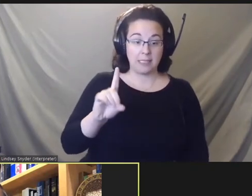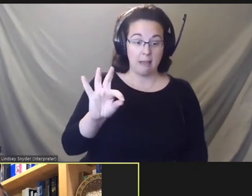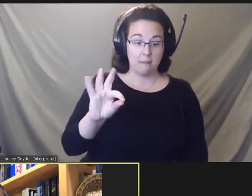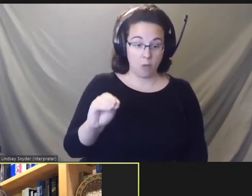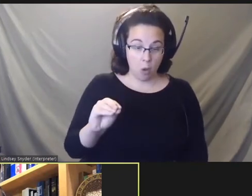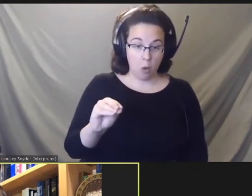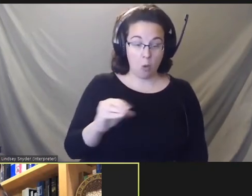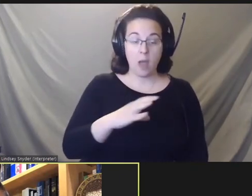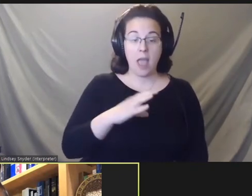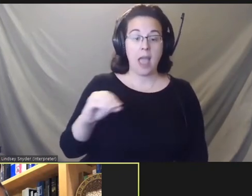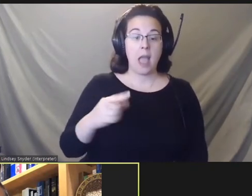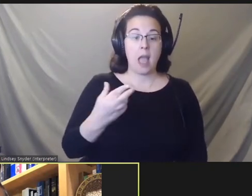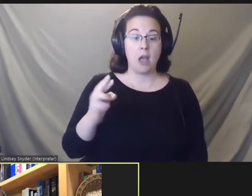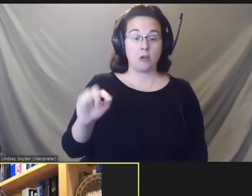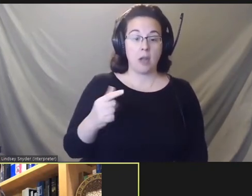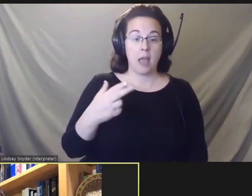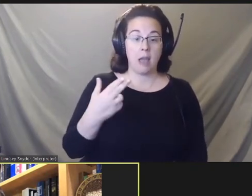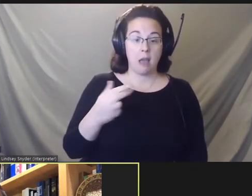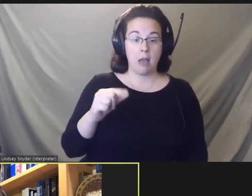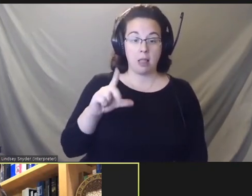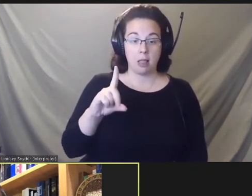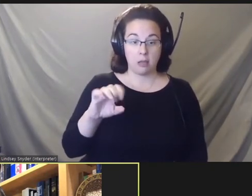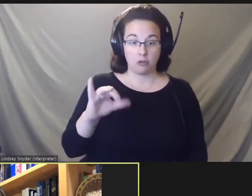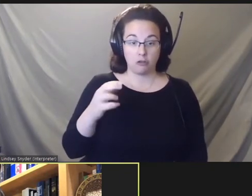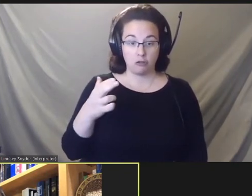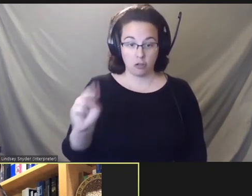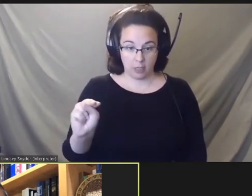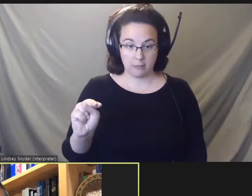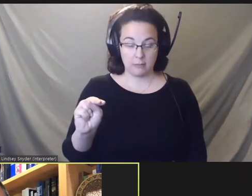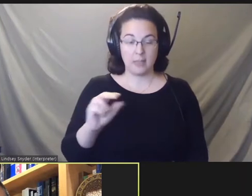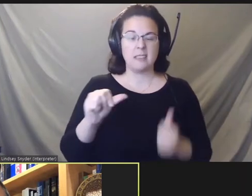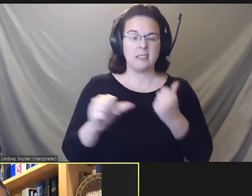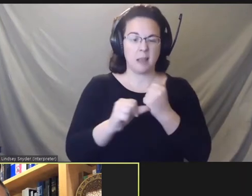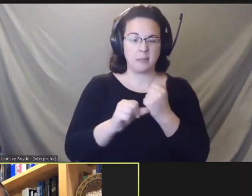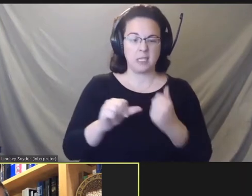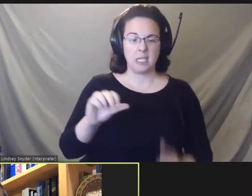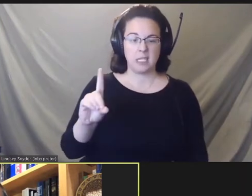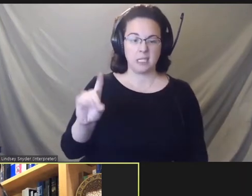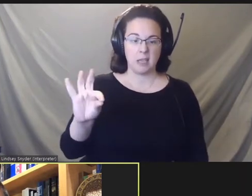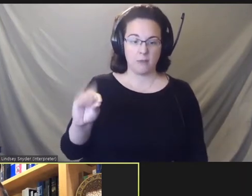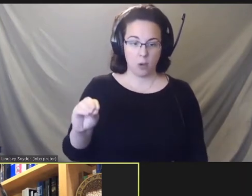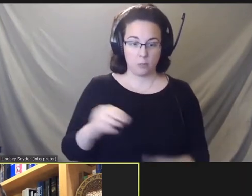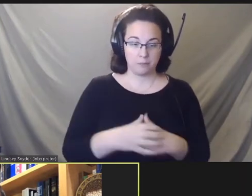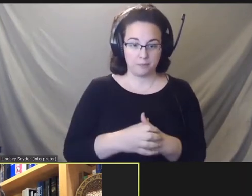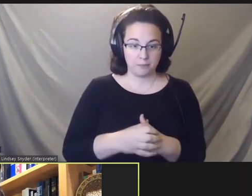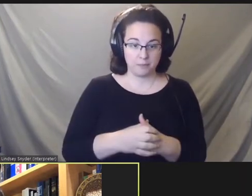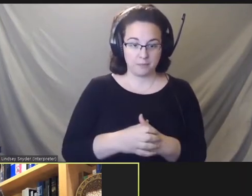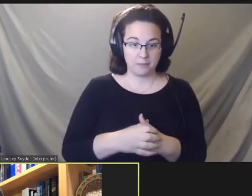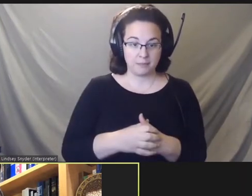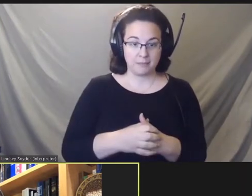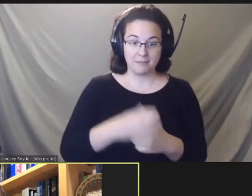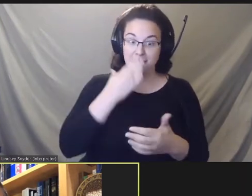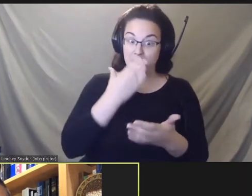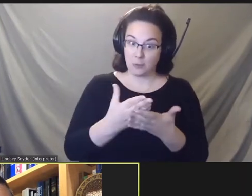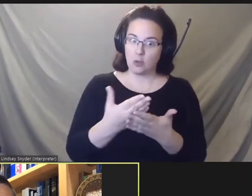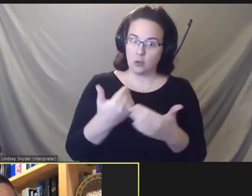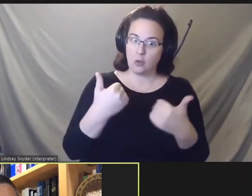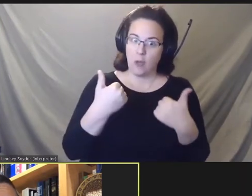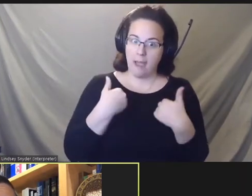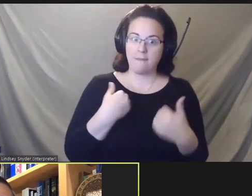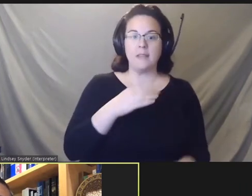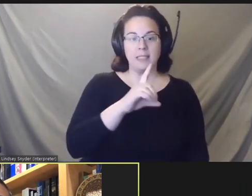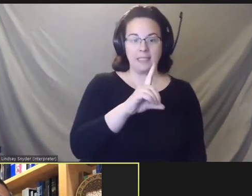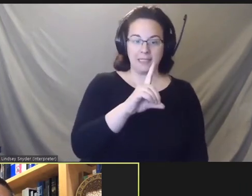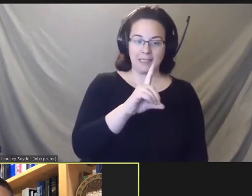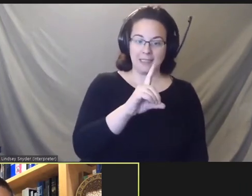as Greg Halegian, the Deputy Designated DFO. When in doubt, it's always good to have a DFO or DDFO with